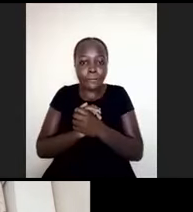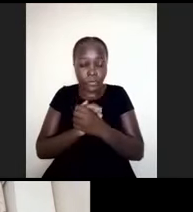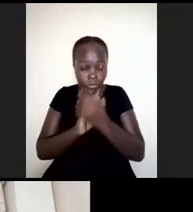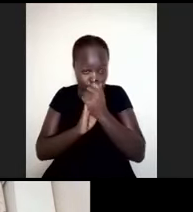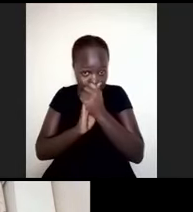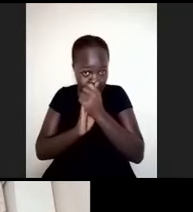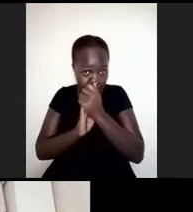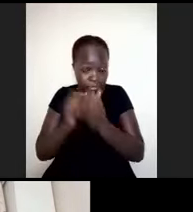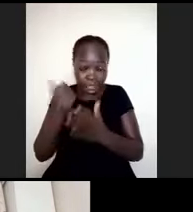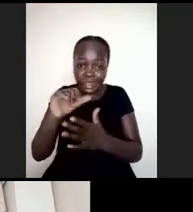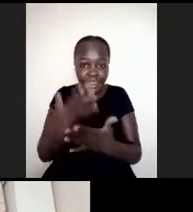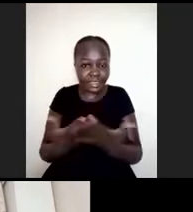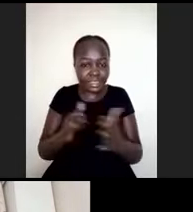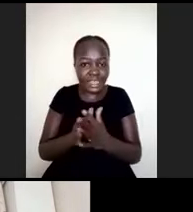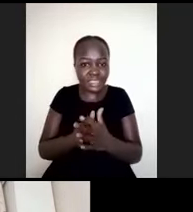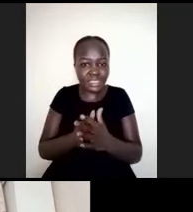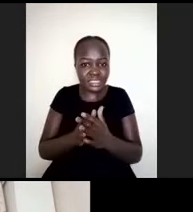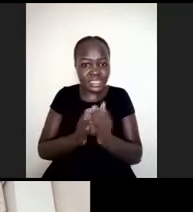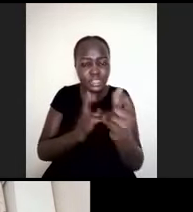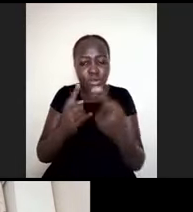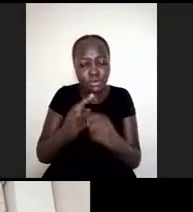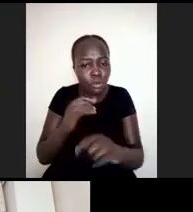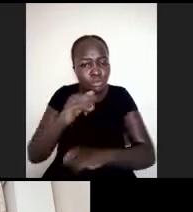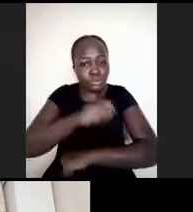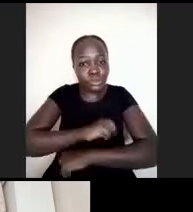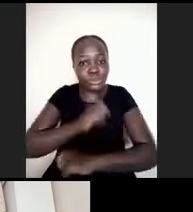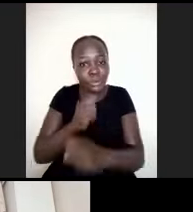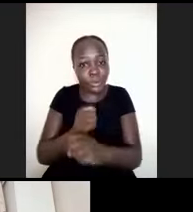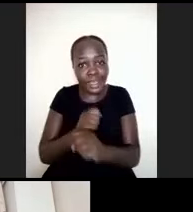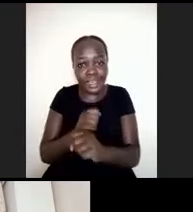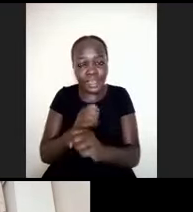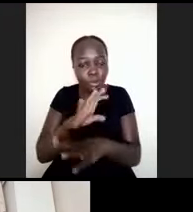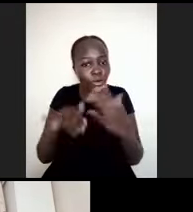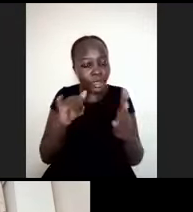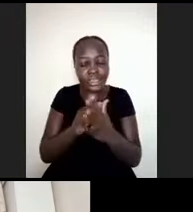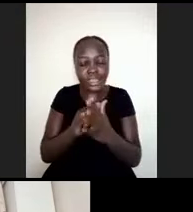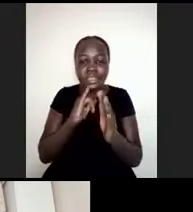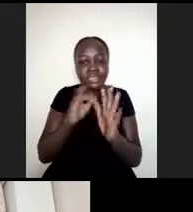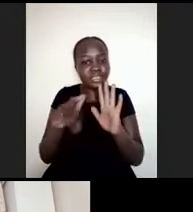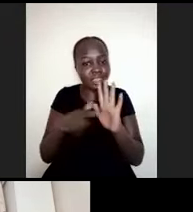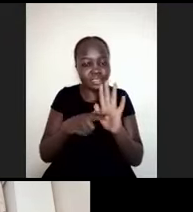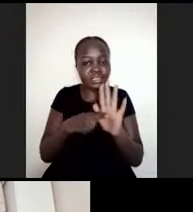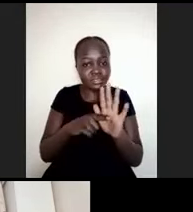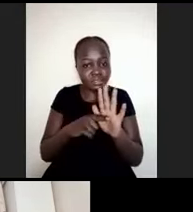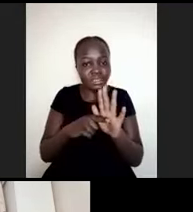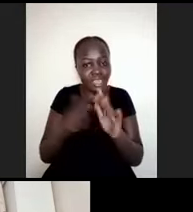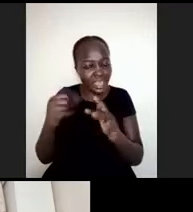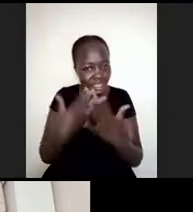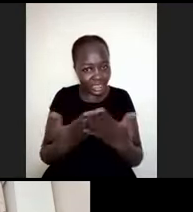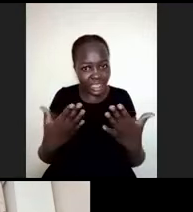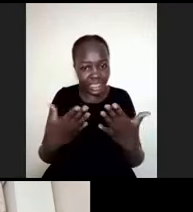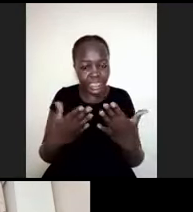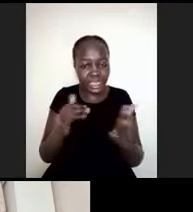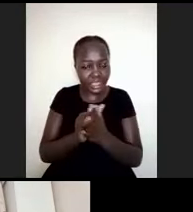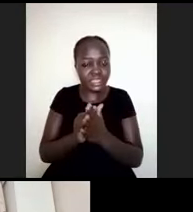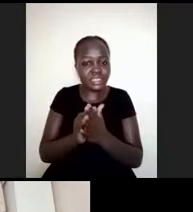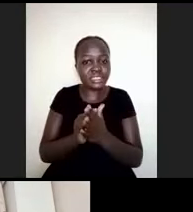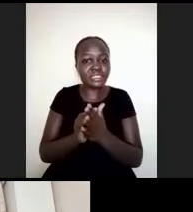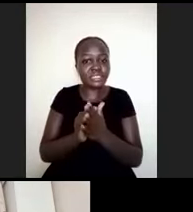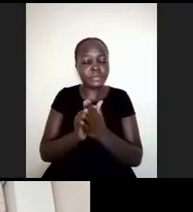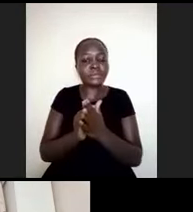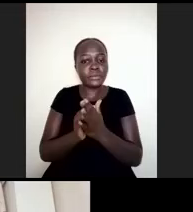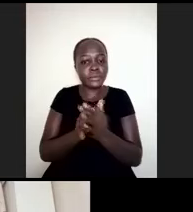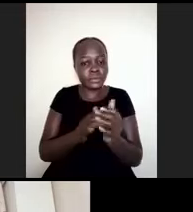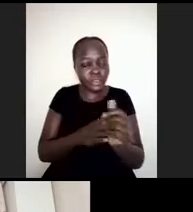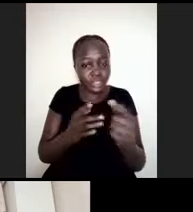Anything that's taking you from your schoolwork, you know, all that is negative. Anything that is distancing you from your